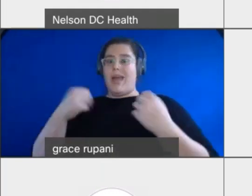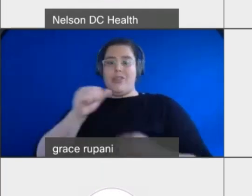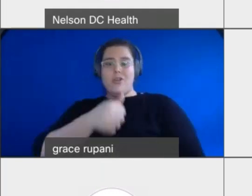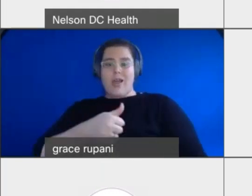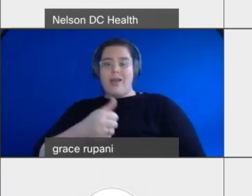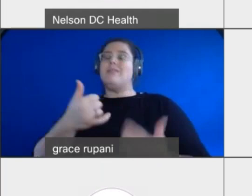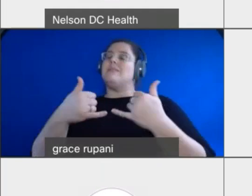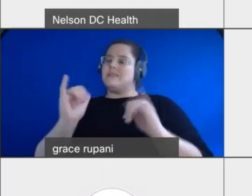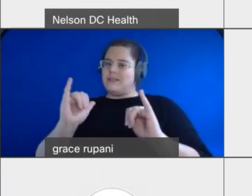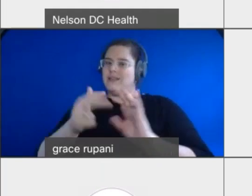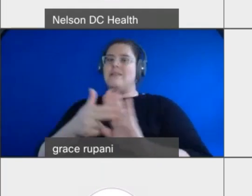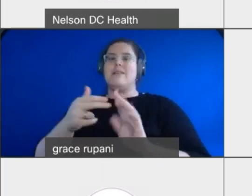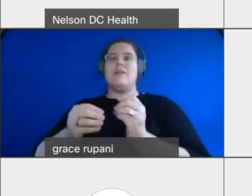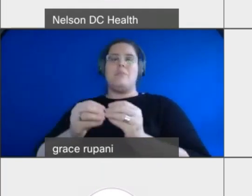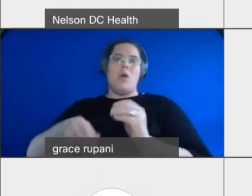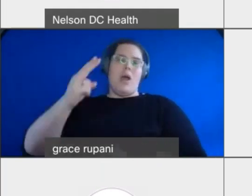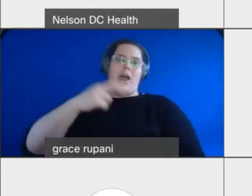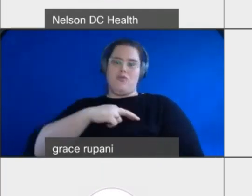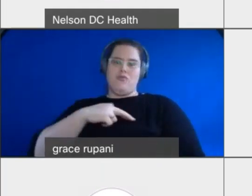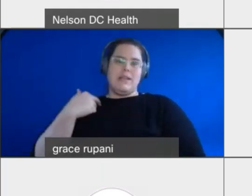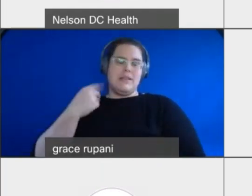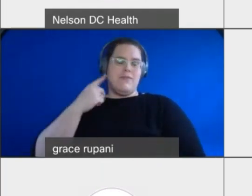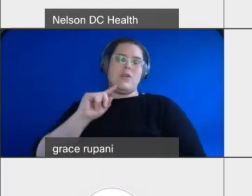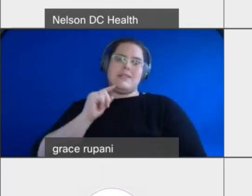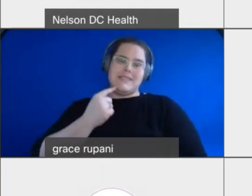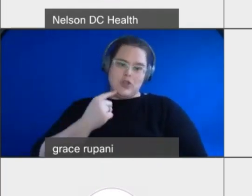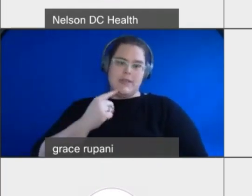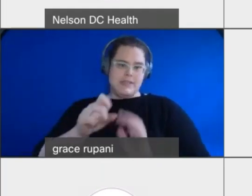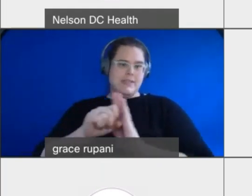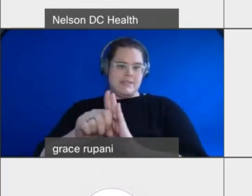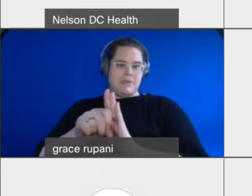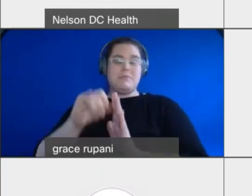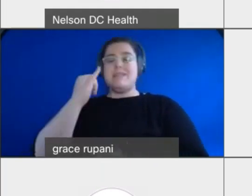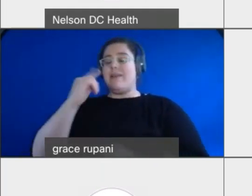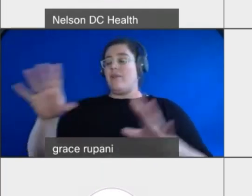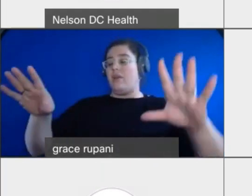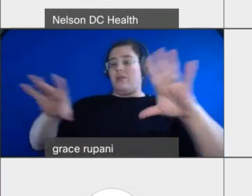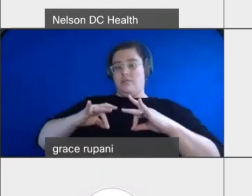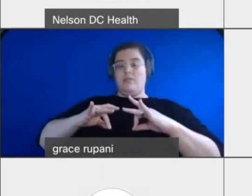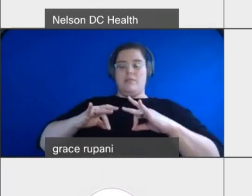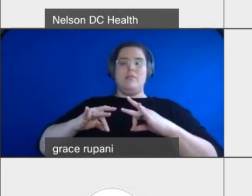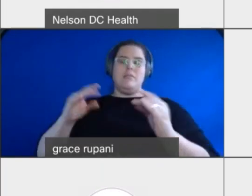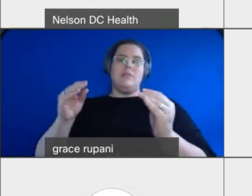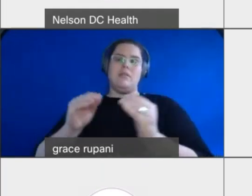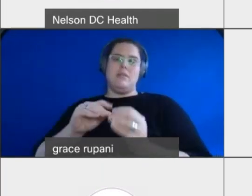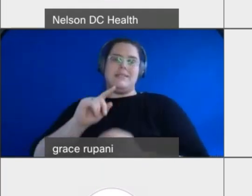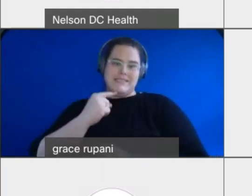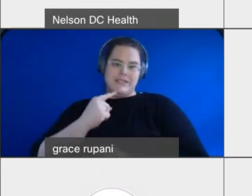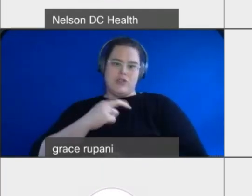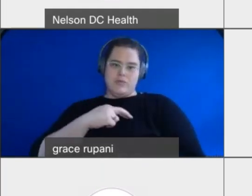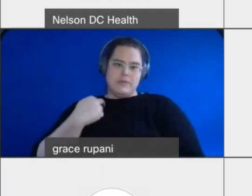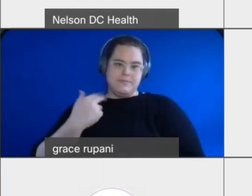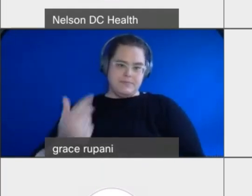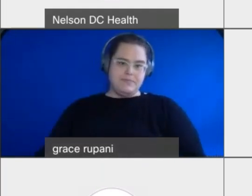developing more severe symptoms if you are exposed and contract the coronavirus. The other thing is